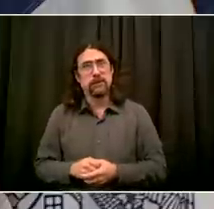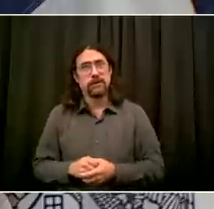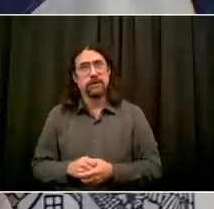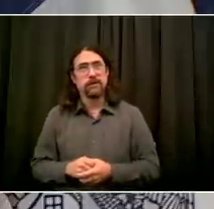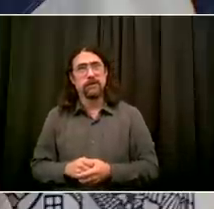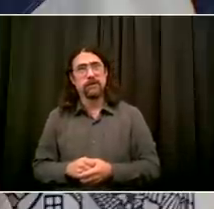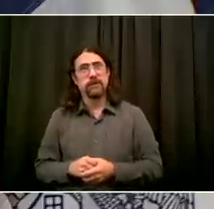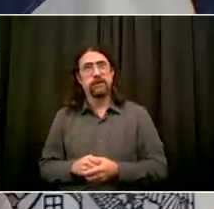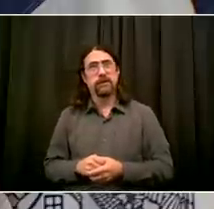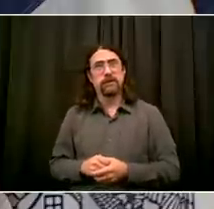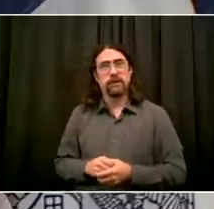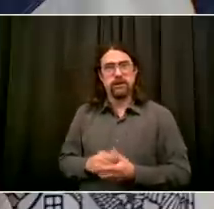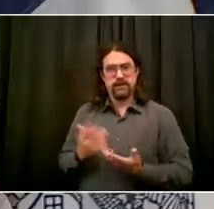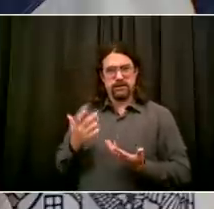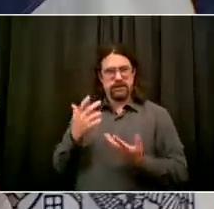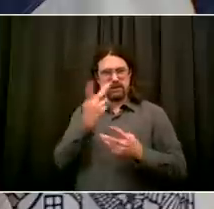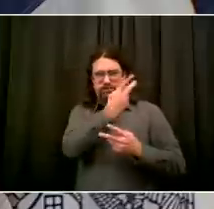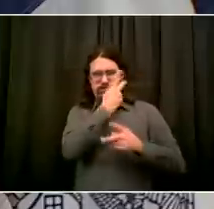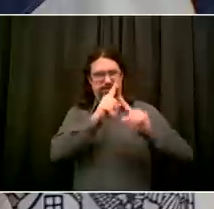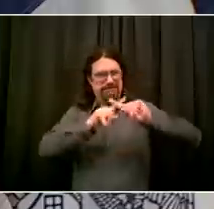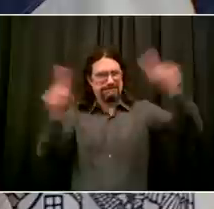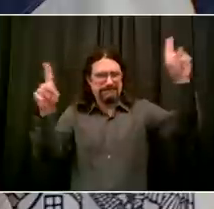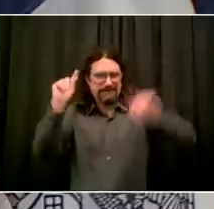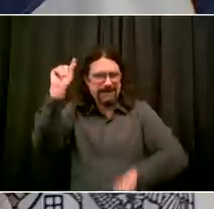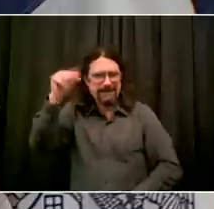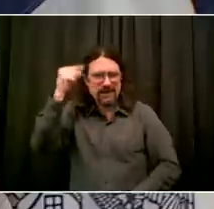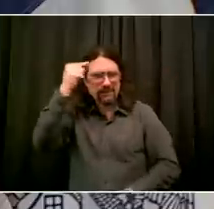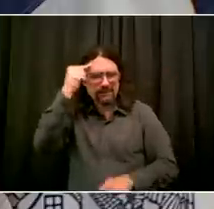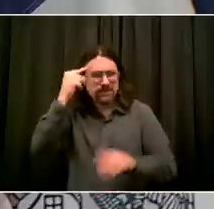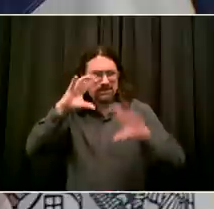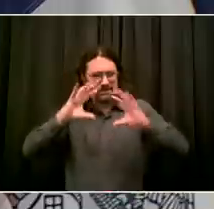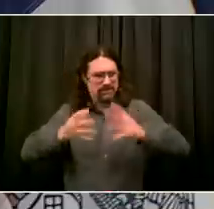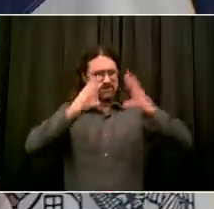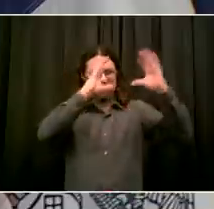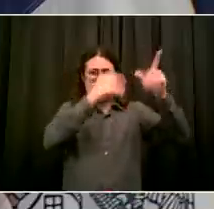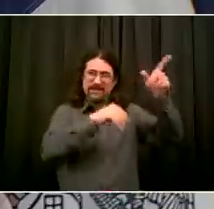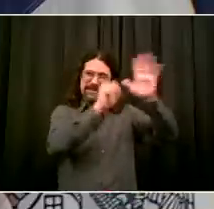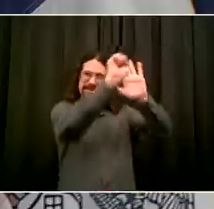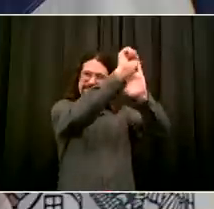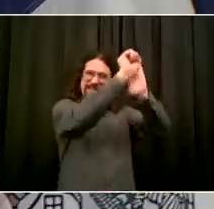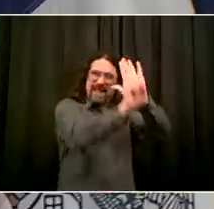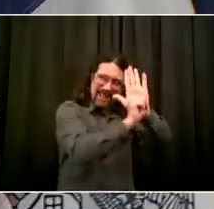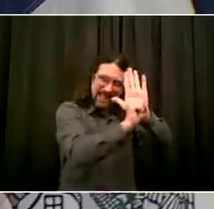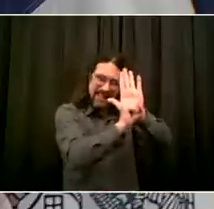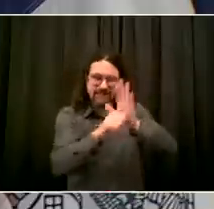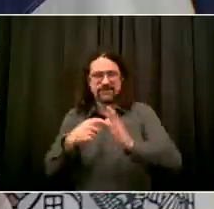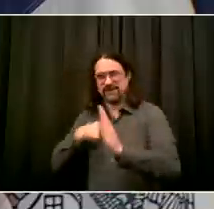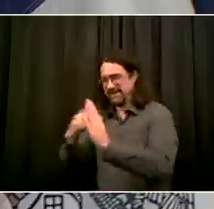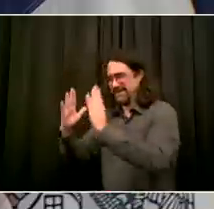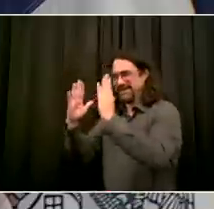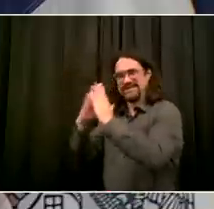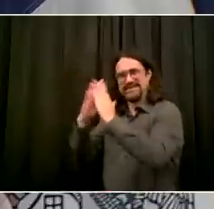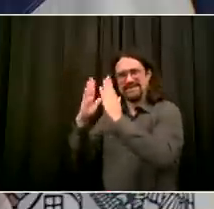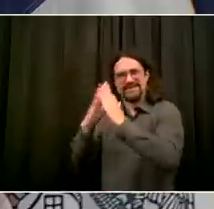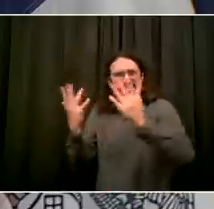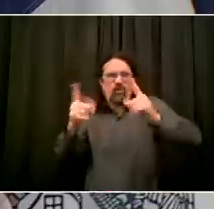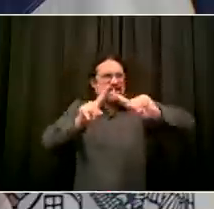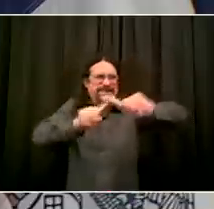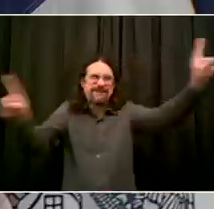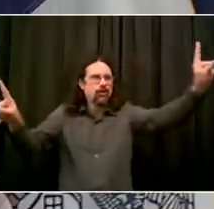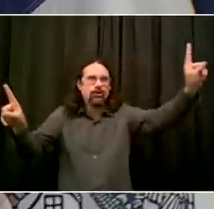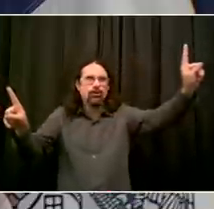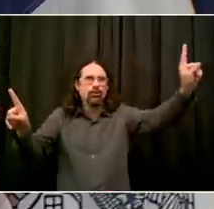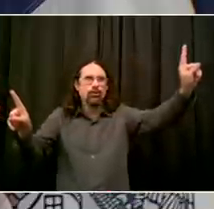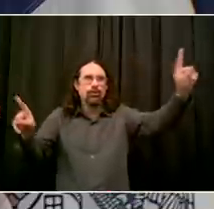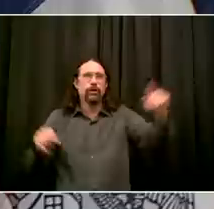job is to look out for the people in New York City, nothing else. But my job is to look out for the people in New York City. So right now, I see a problem in